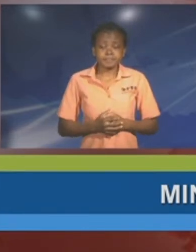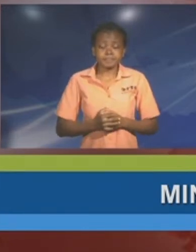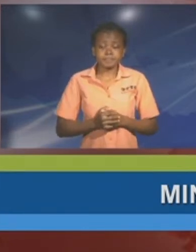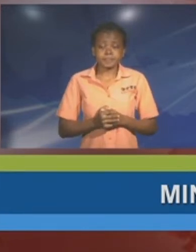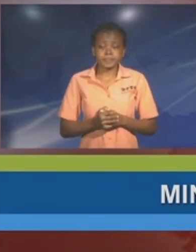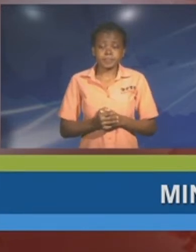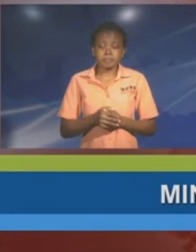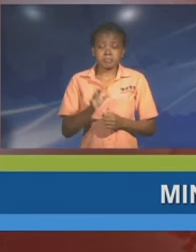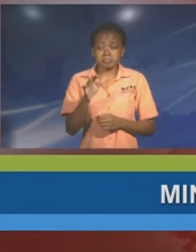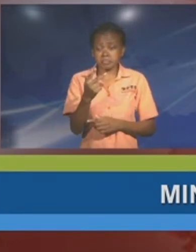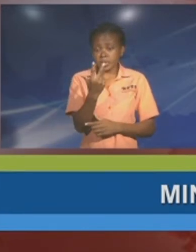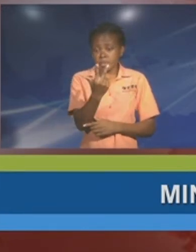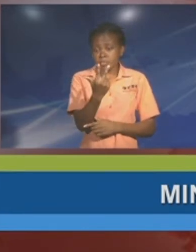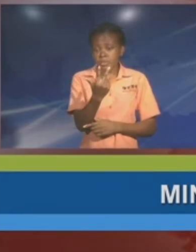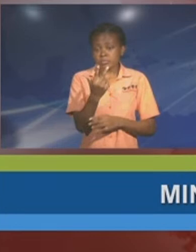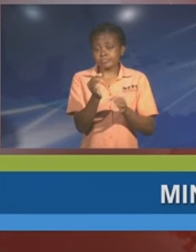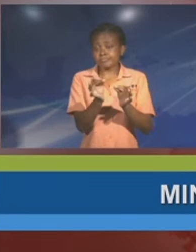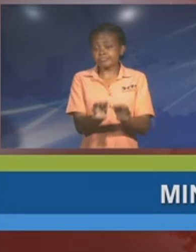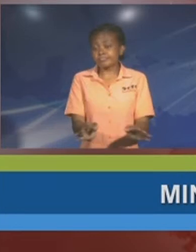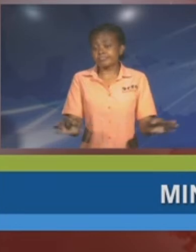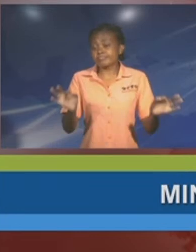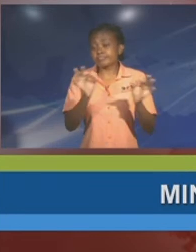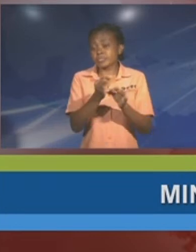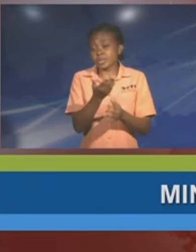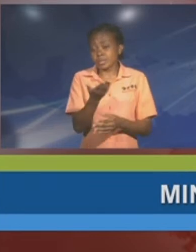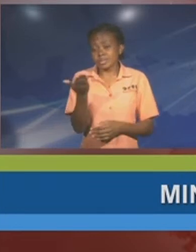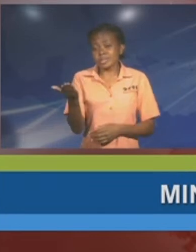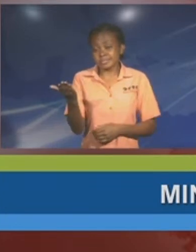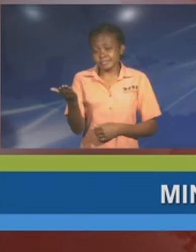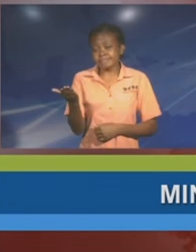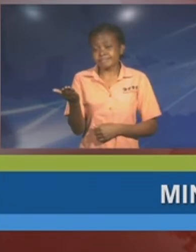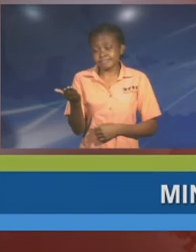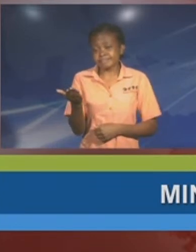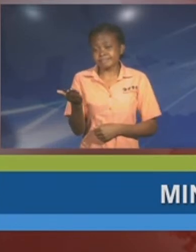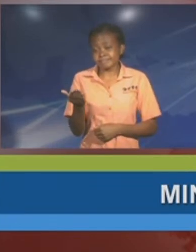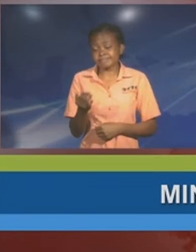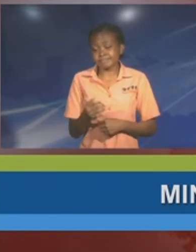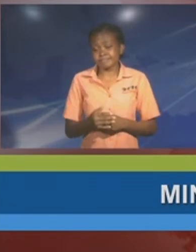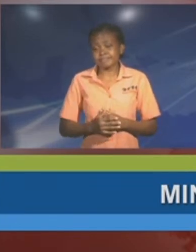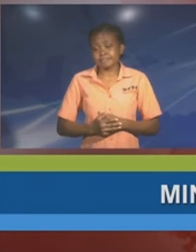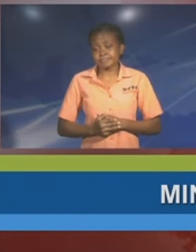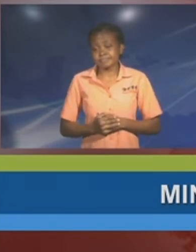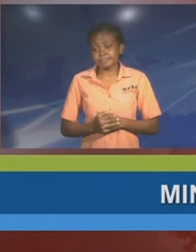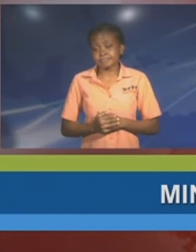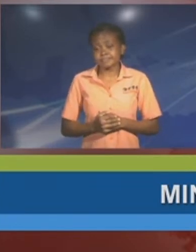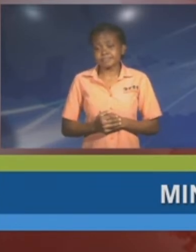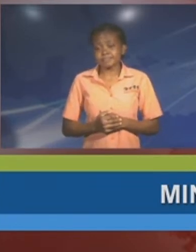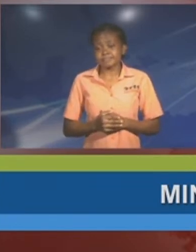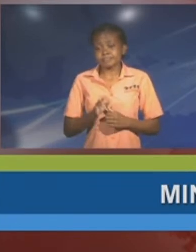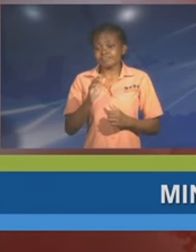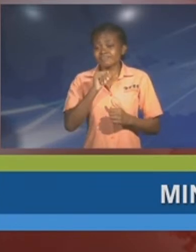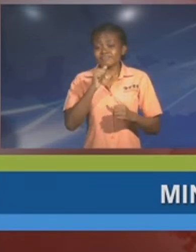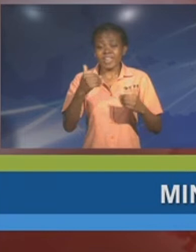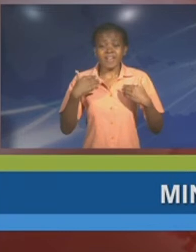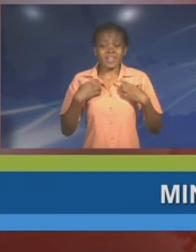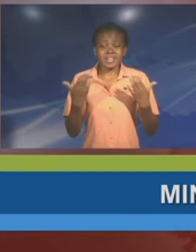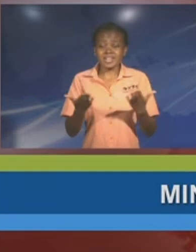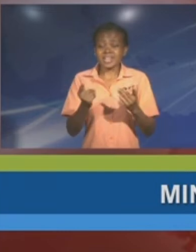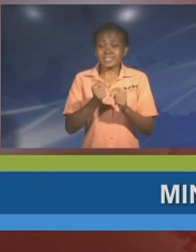three overarching principles in terms of monkeypox prevention. And although we don't have cases in Trinidad as